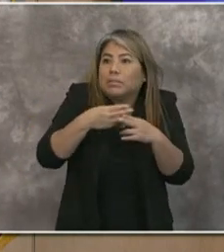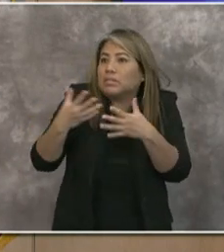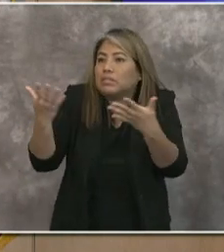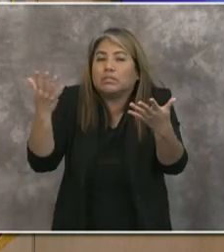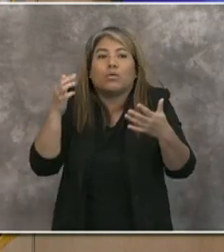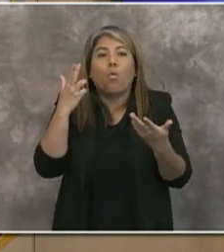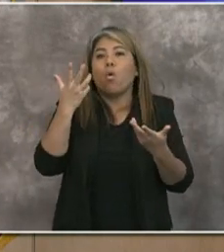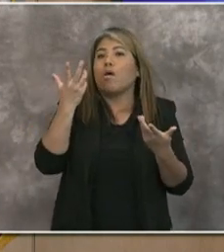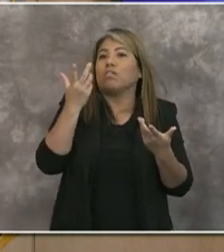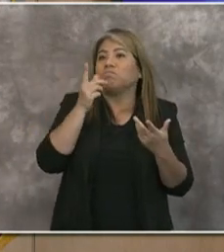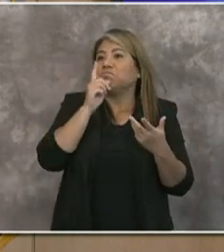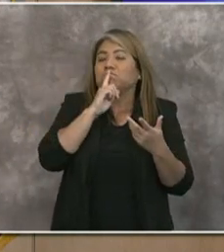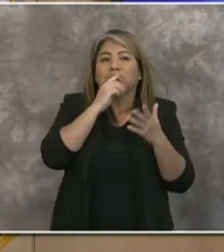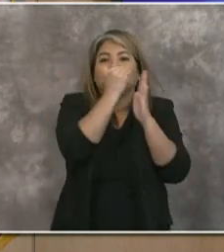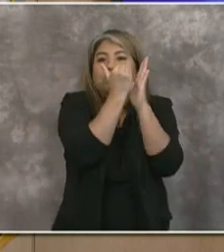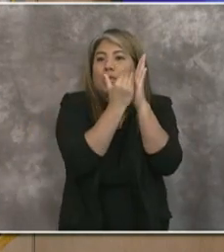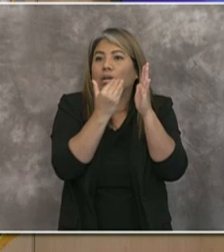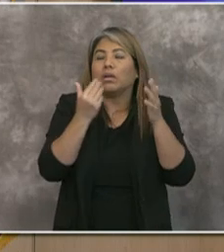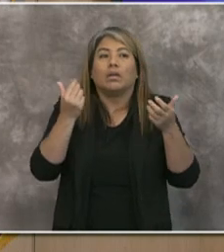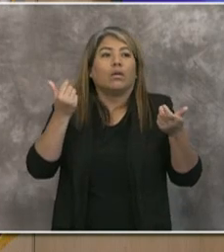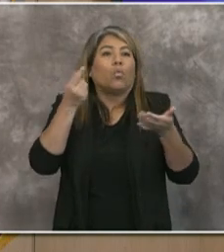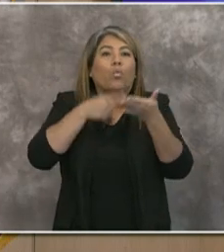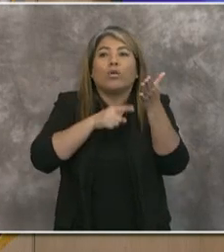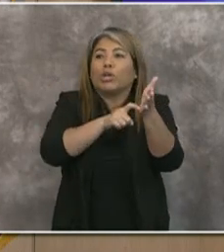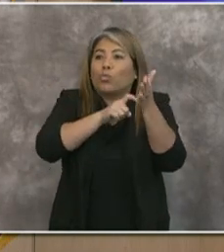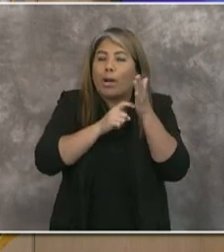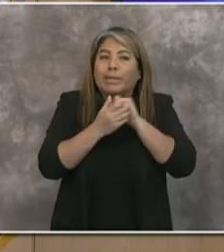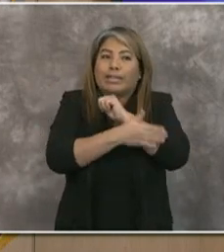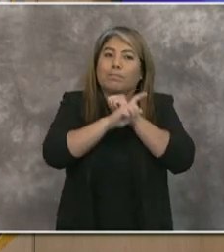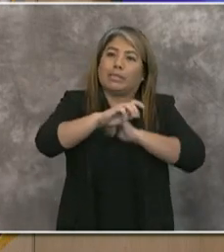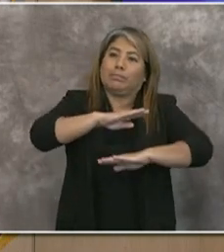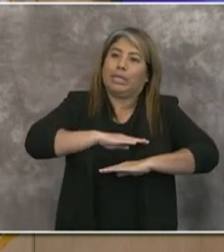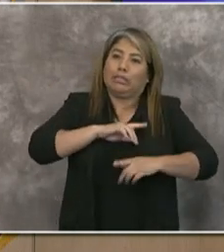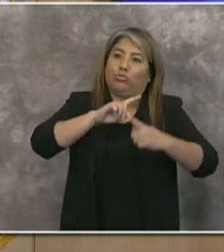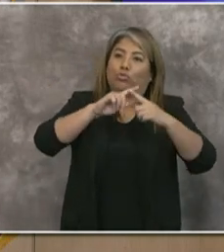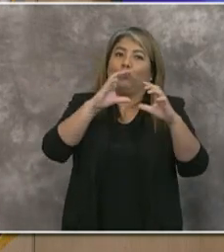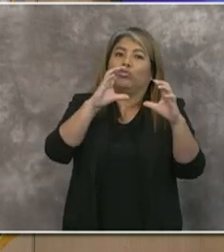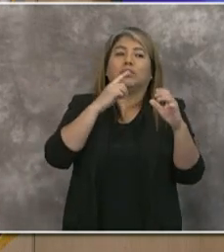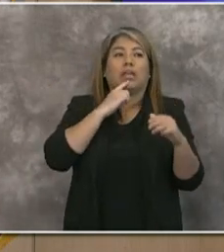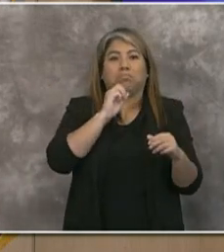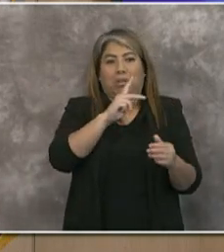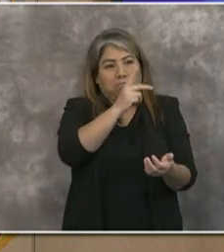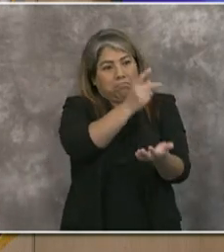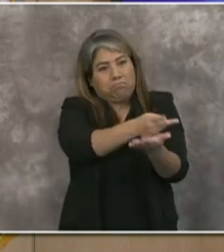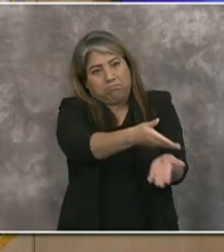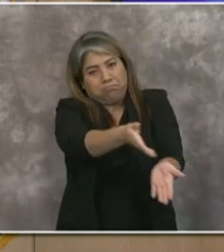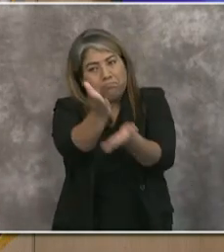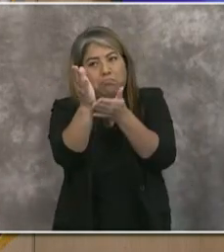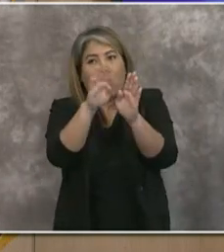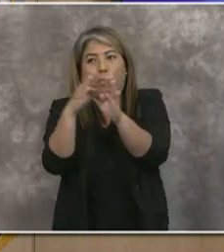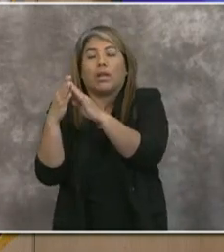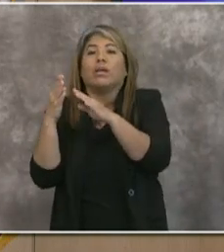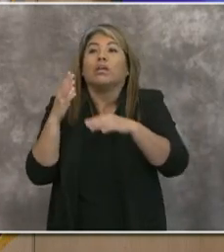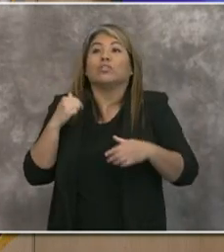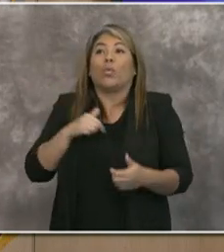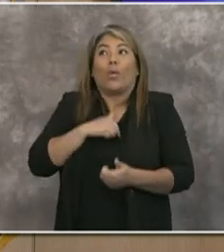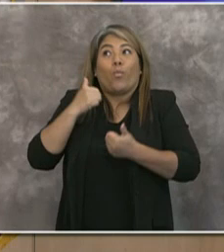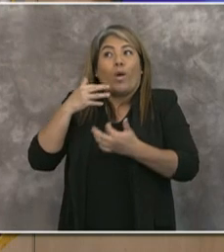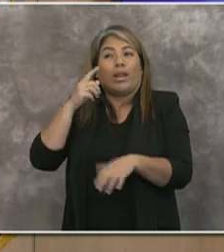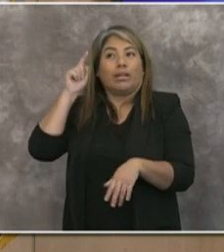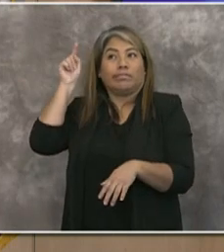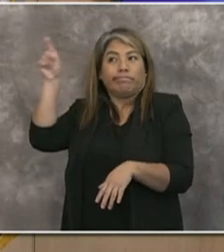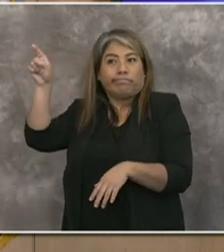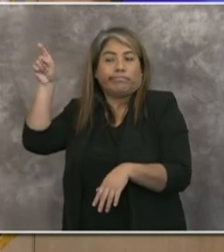outline exactly what conditions counties might need to meet in order to certify that they're ready to move forward. So we're awaiting the guidance on